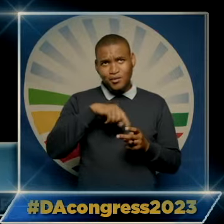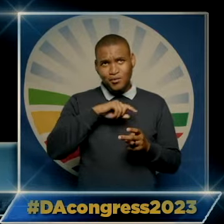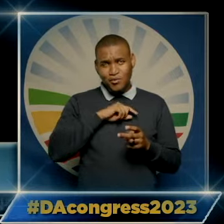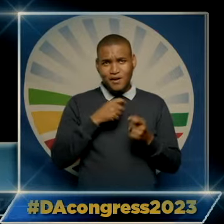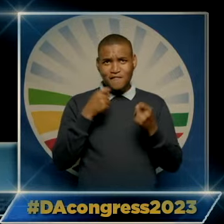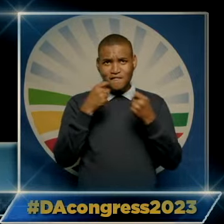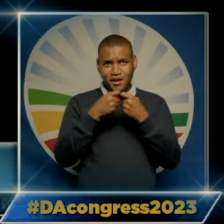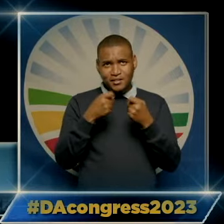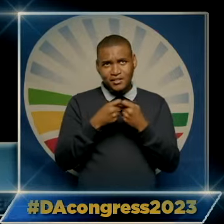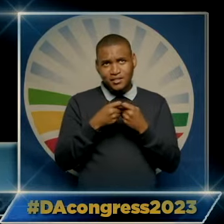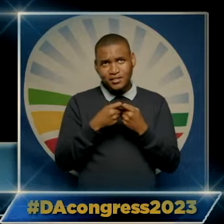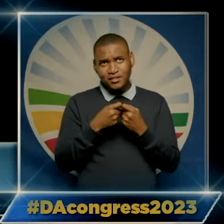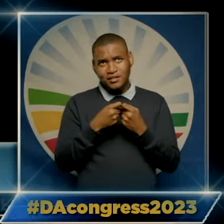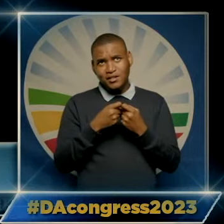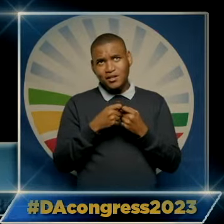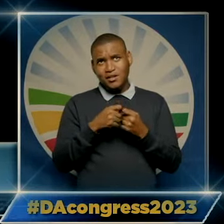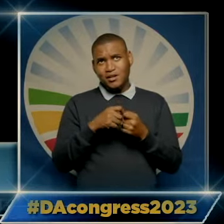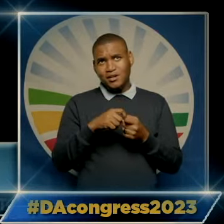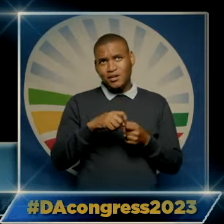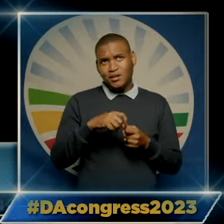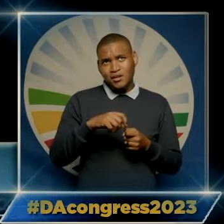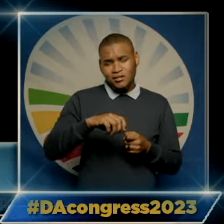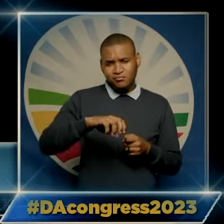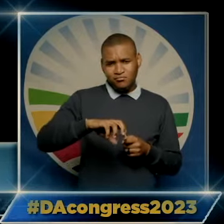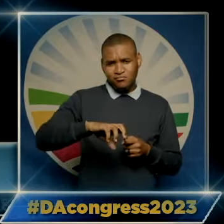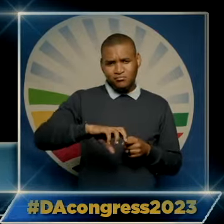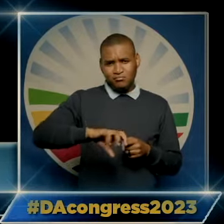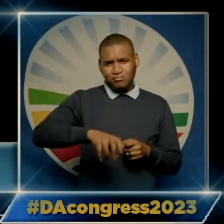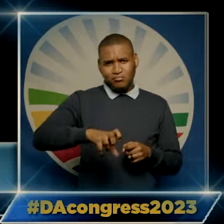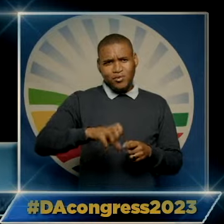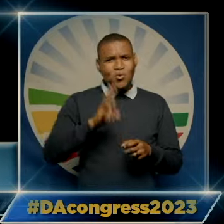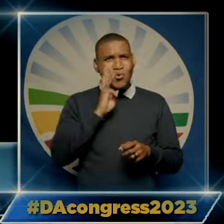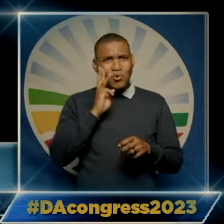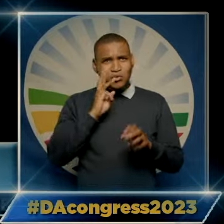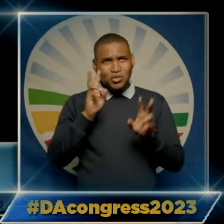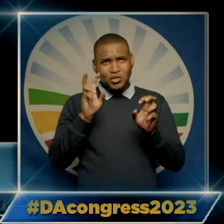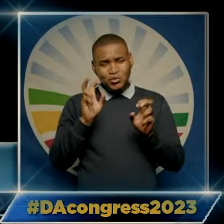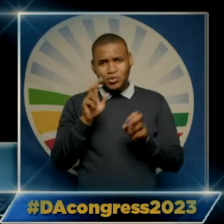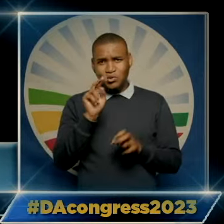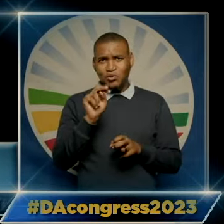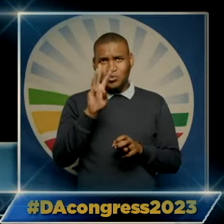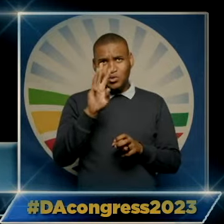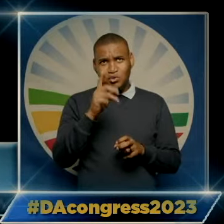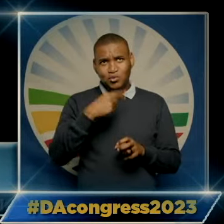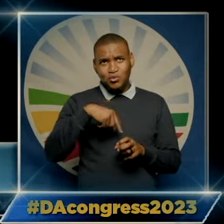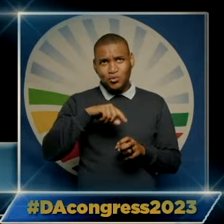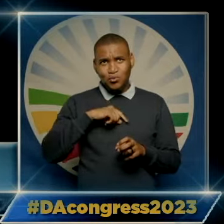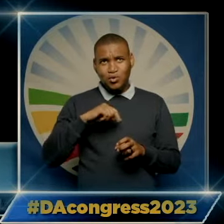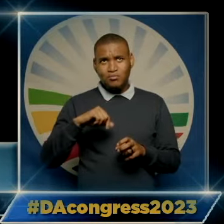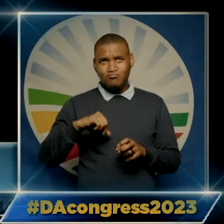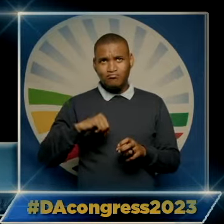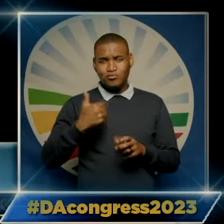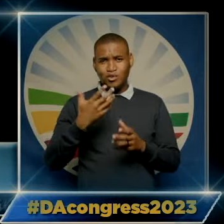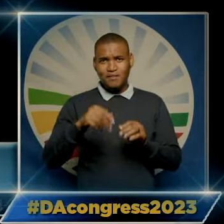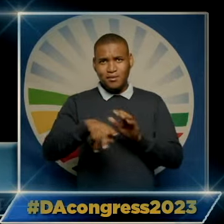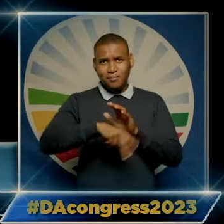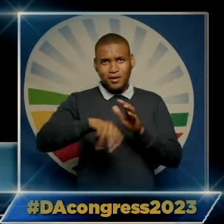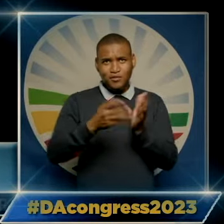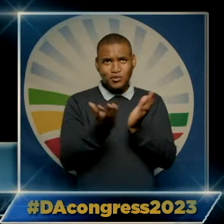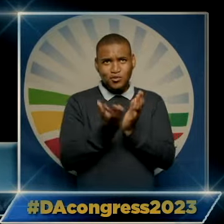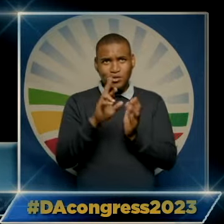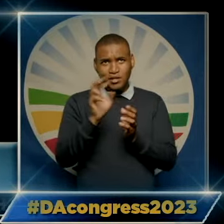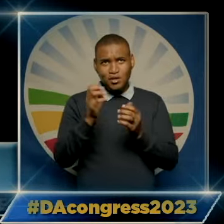fighting the outrageous water tariff hikes. And in the Northwest, we worked to have a primary school